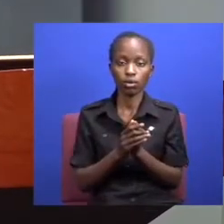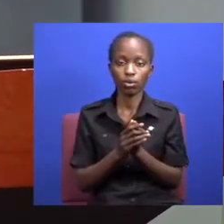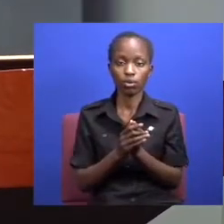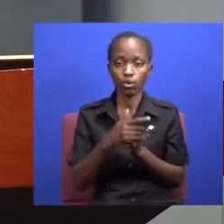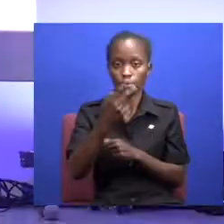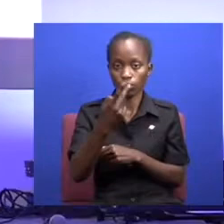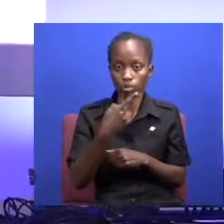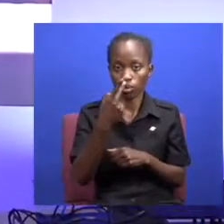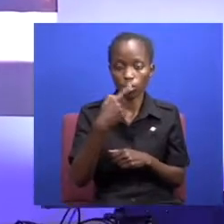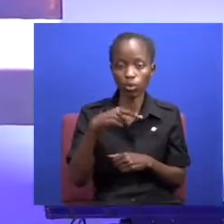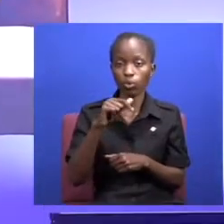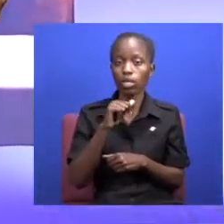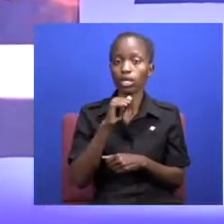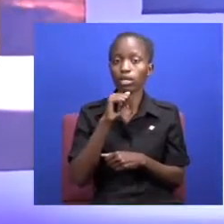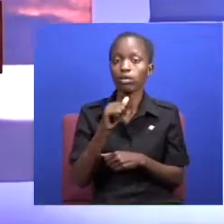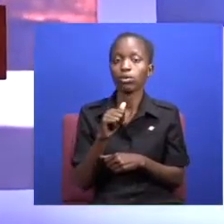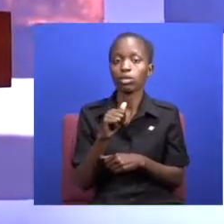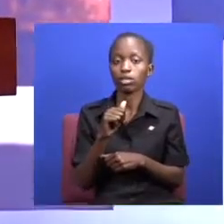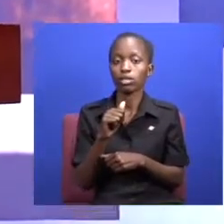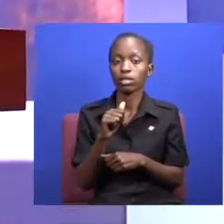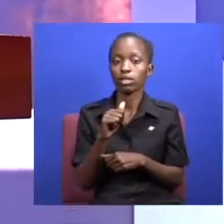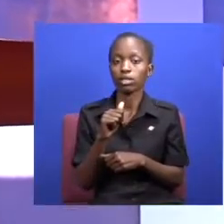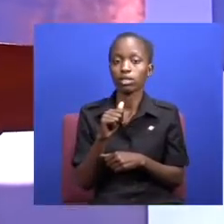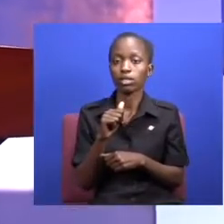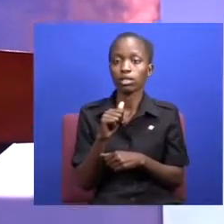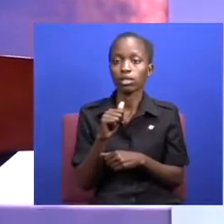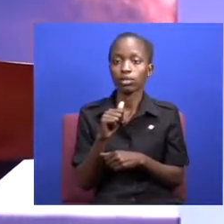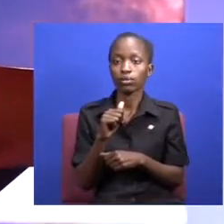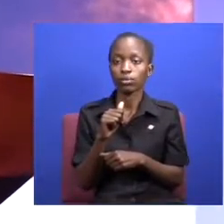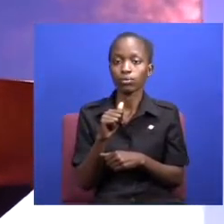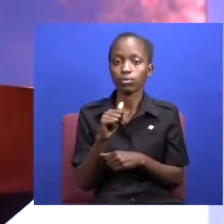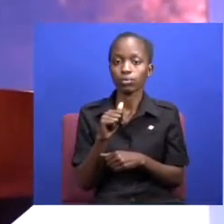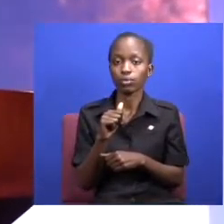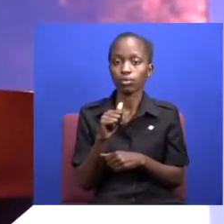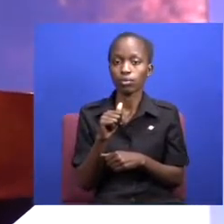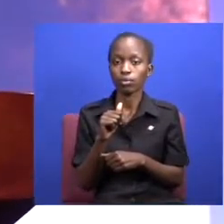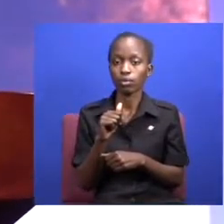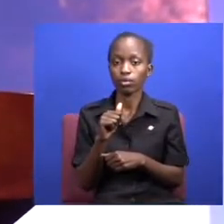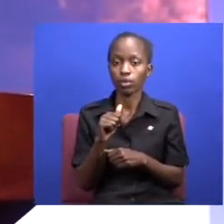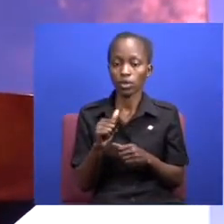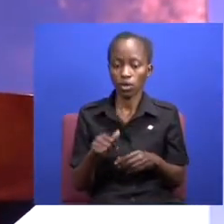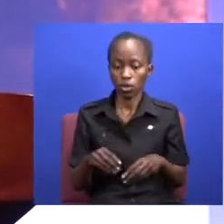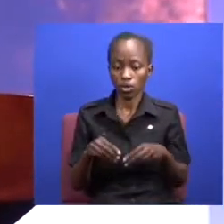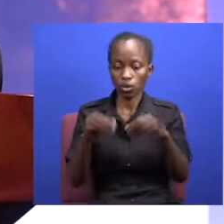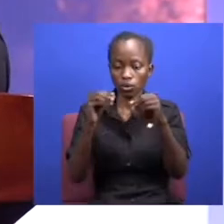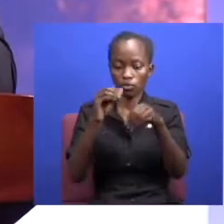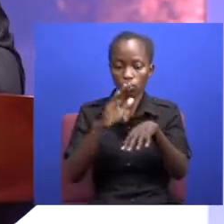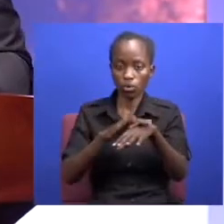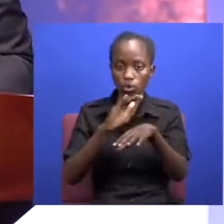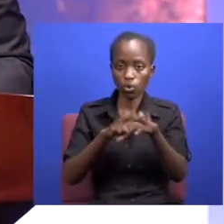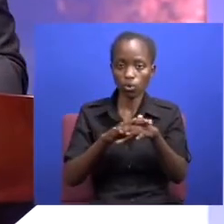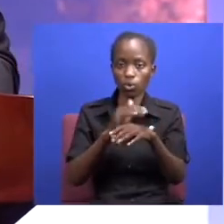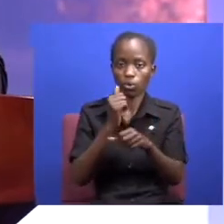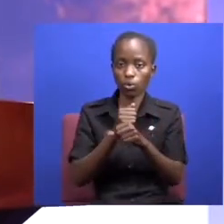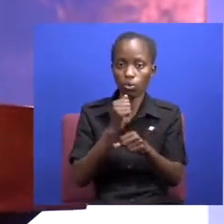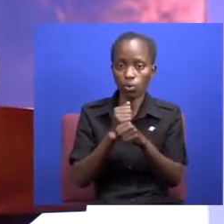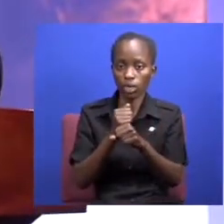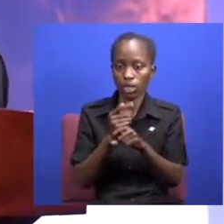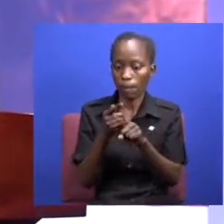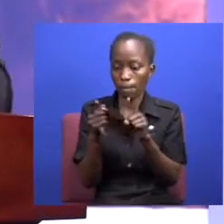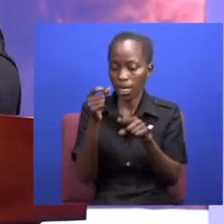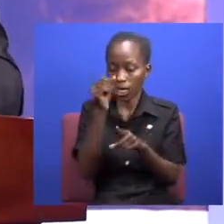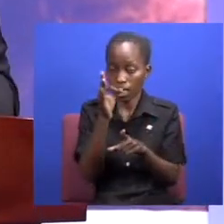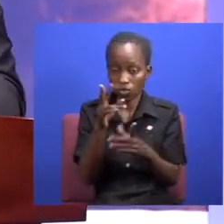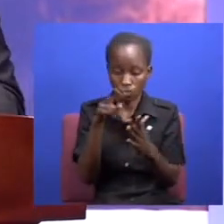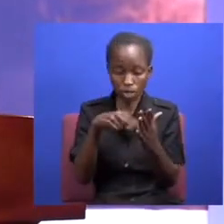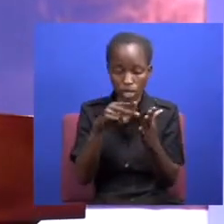I, we are not in and of ourselves qualified for good works. But as we